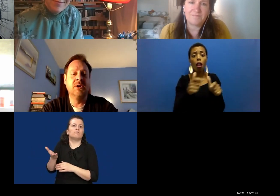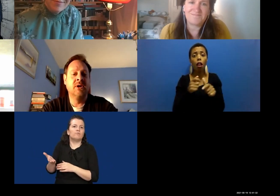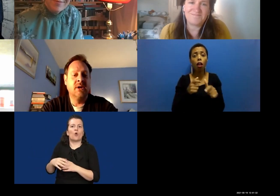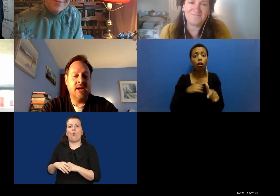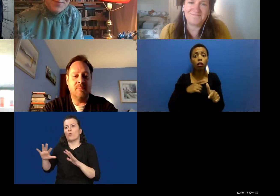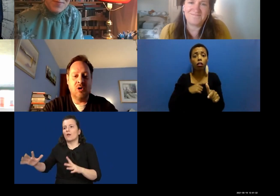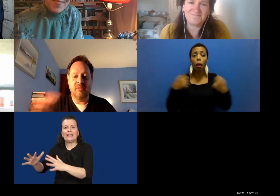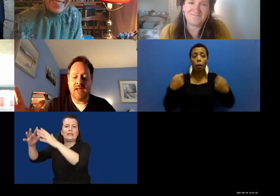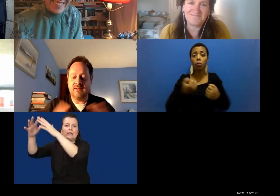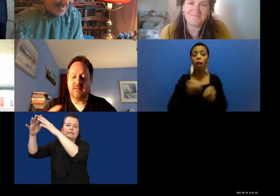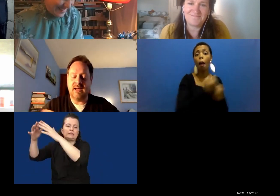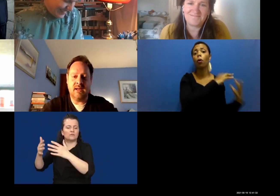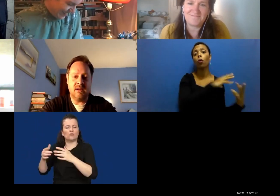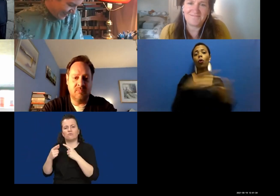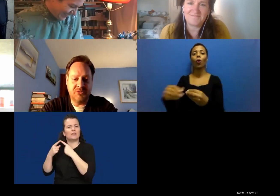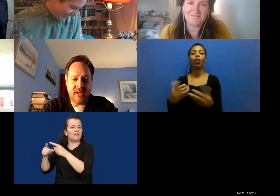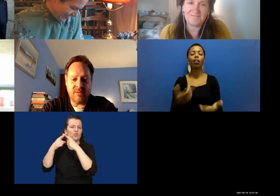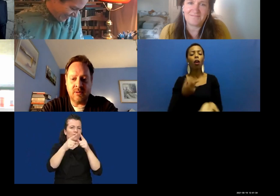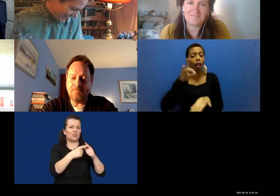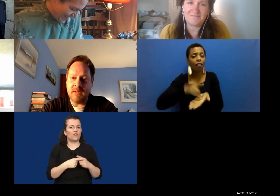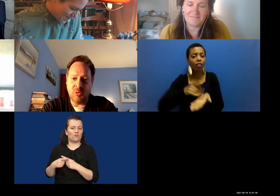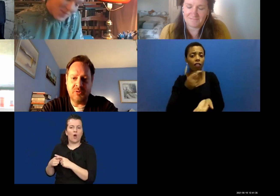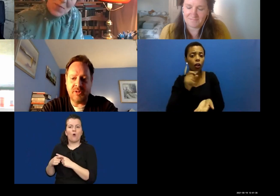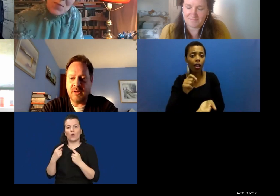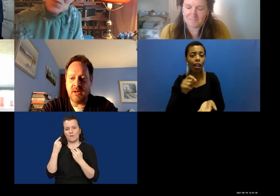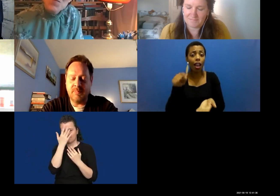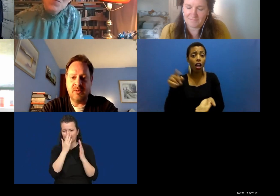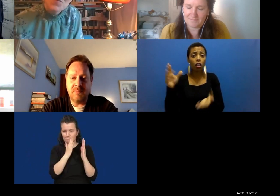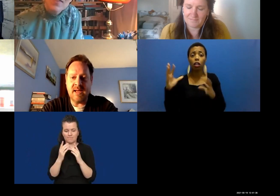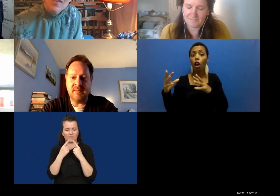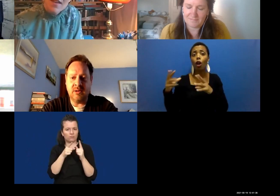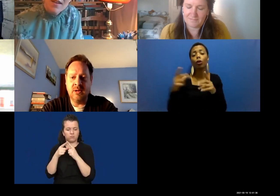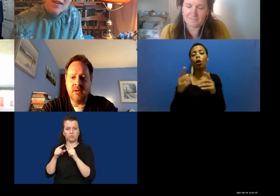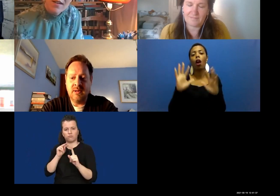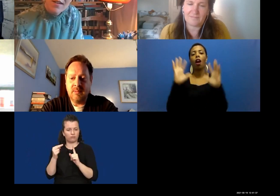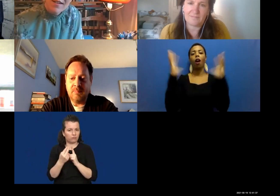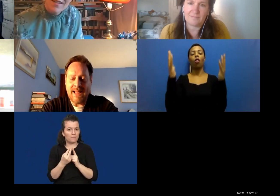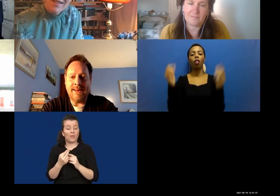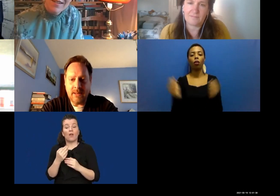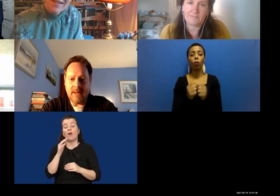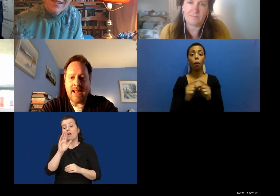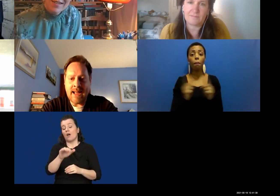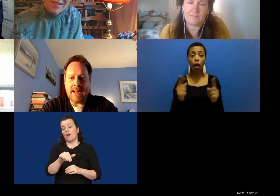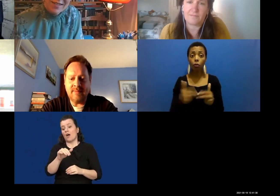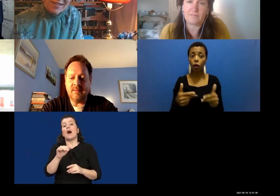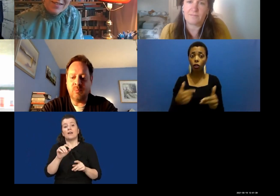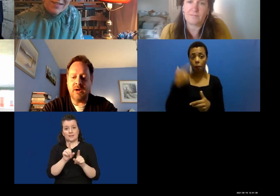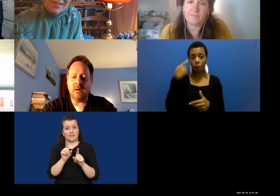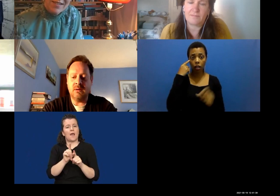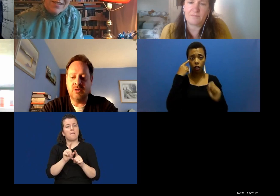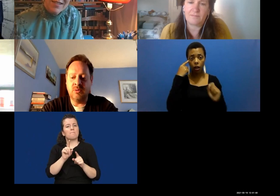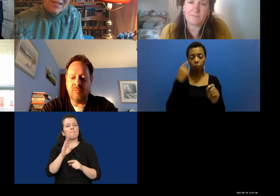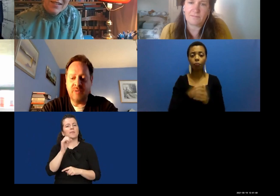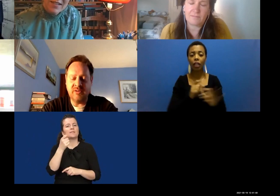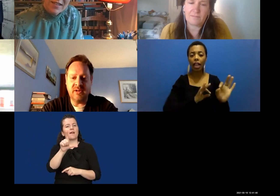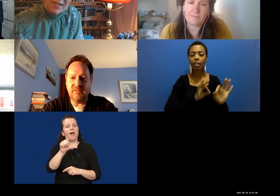So all of that comes together. I'm also thinking about the BSL plan and act, where,